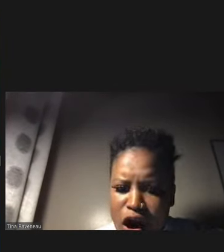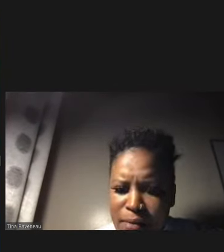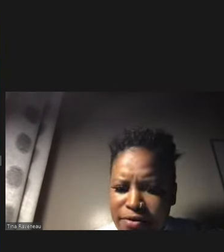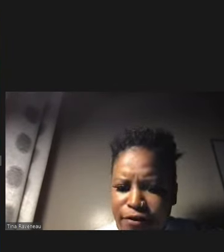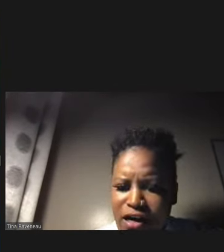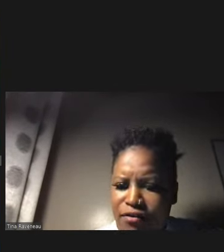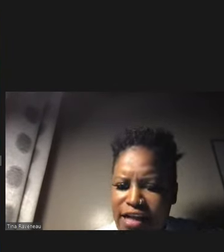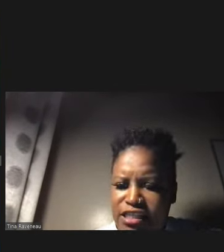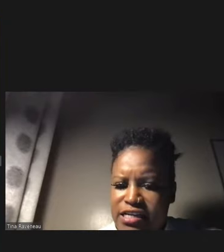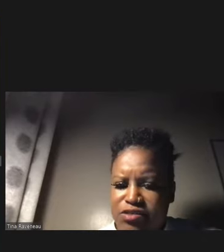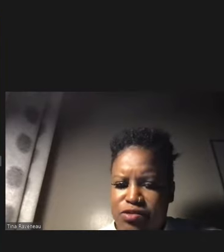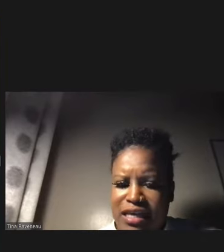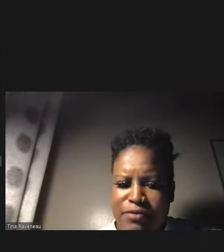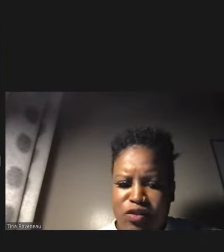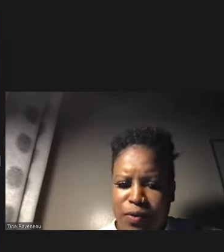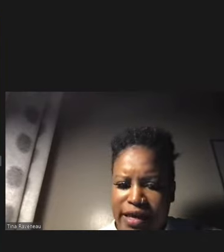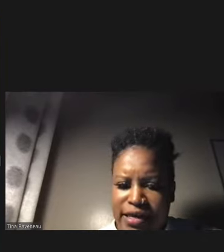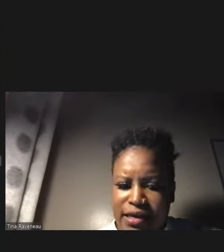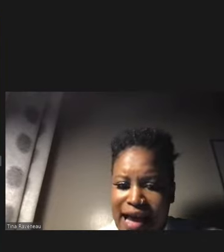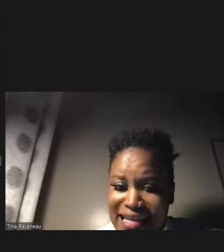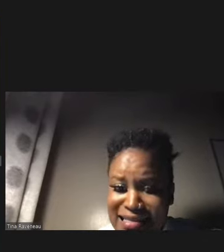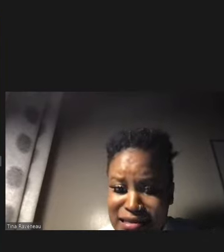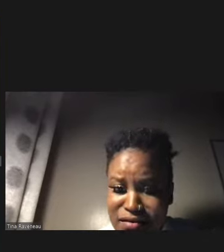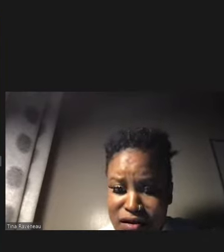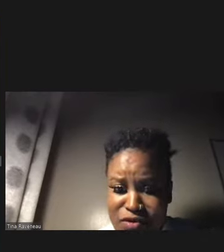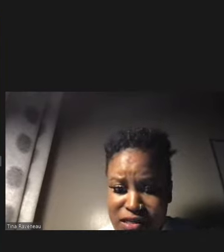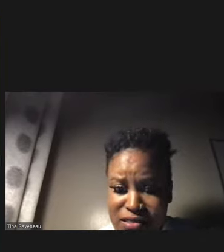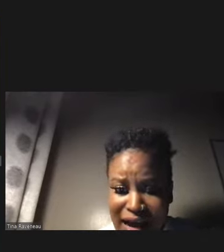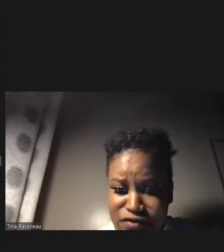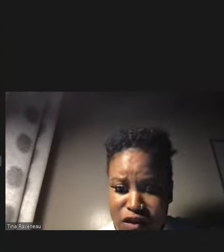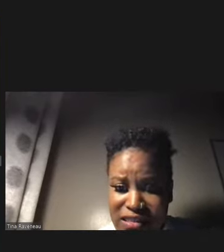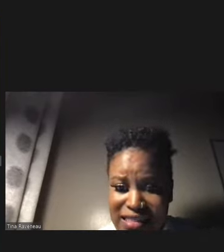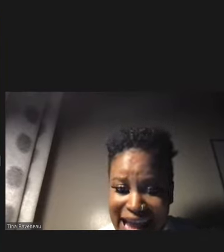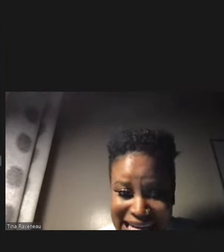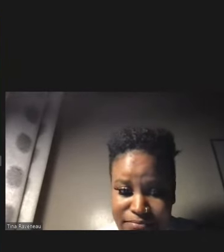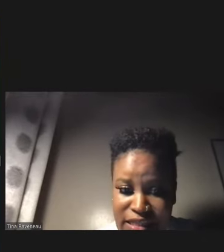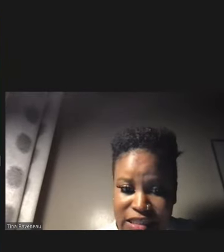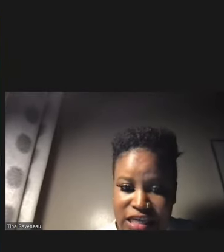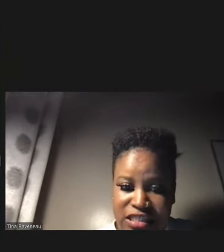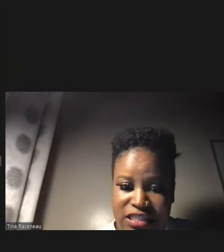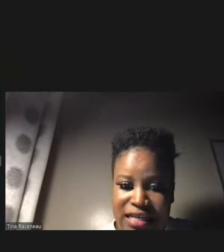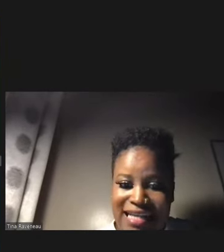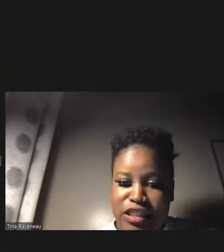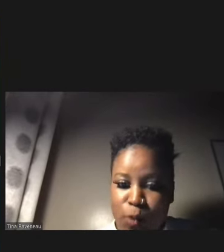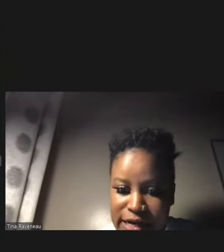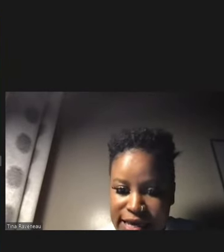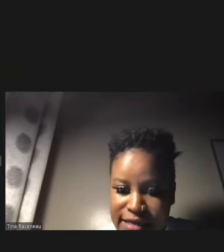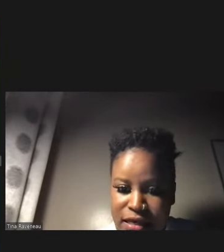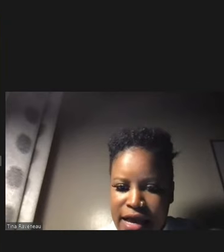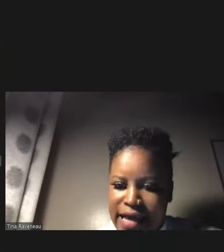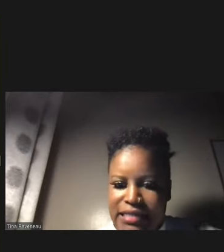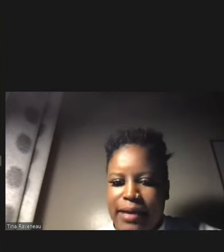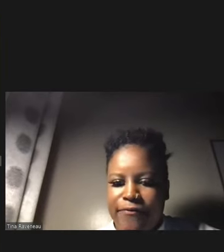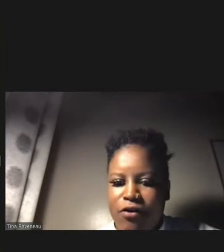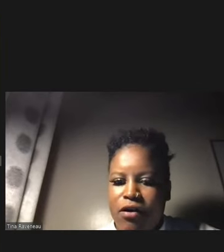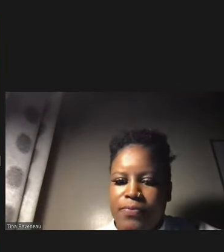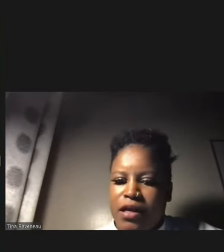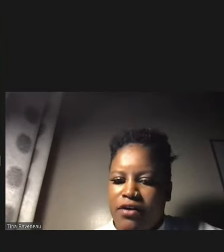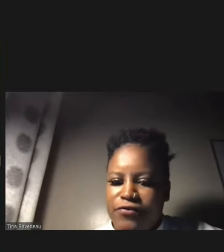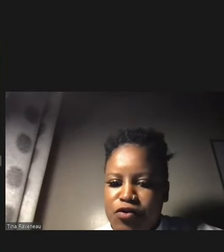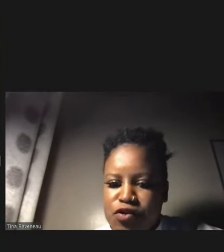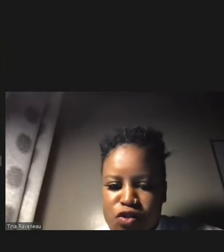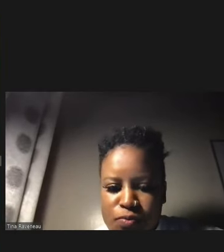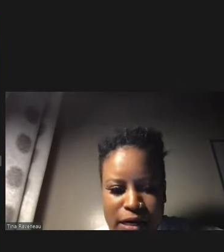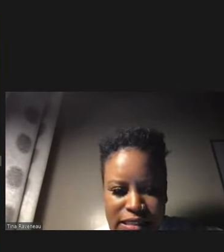residents long before the rideshare industry came into play, and still commuters have not seen any major changes in the last 20 years, except for